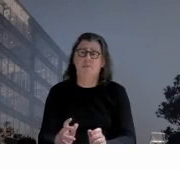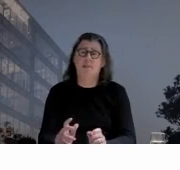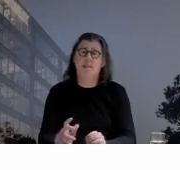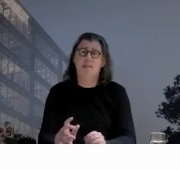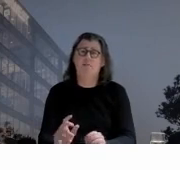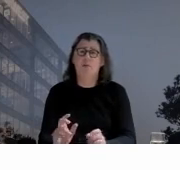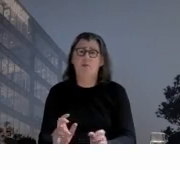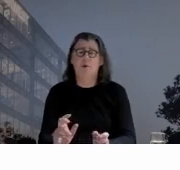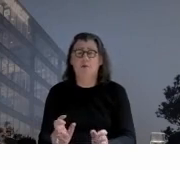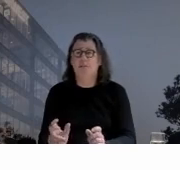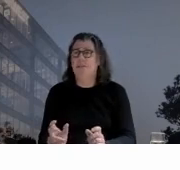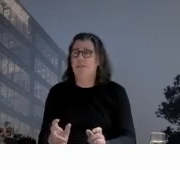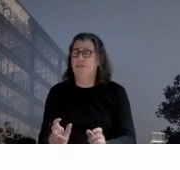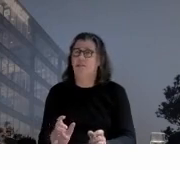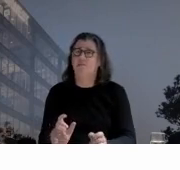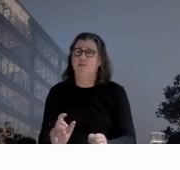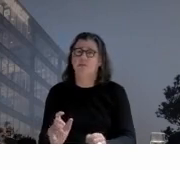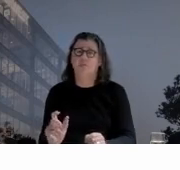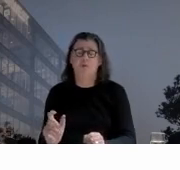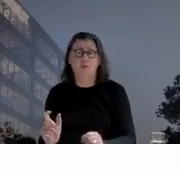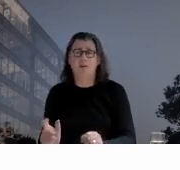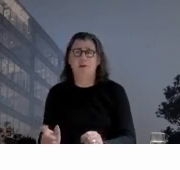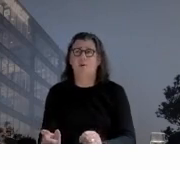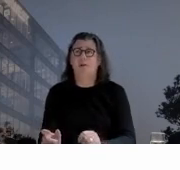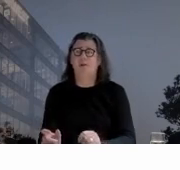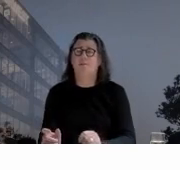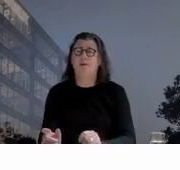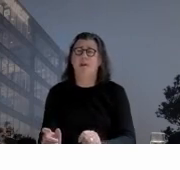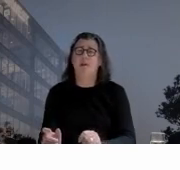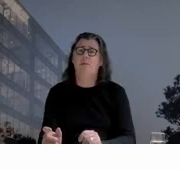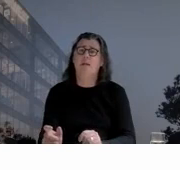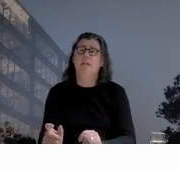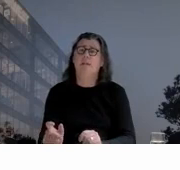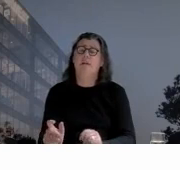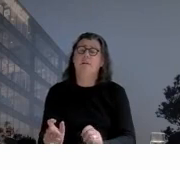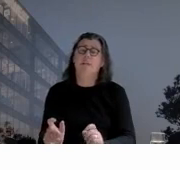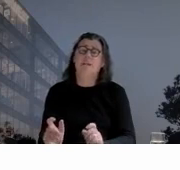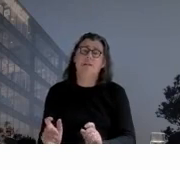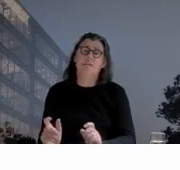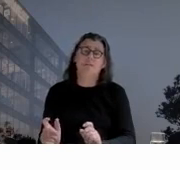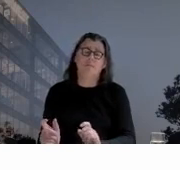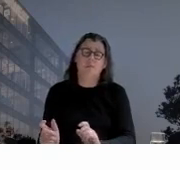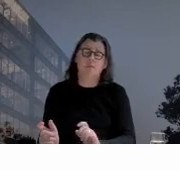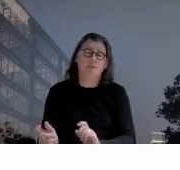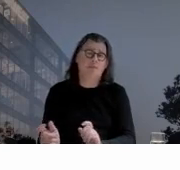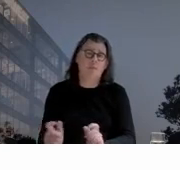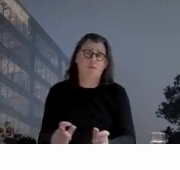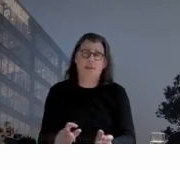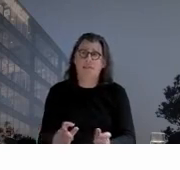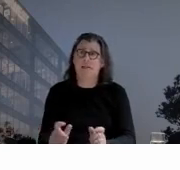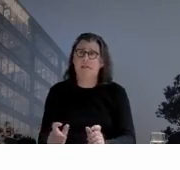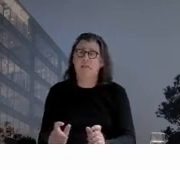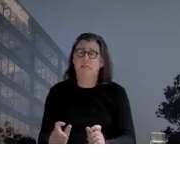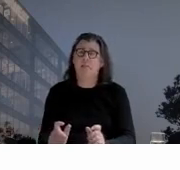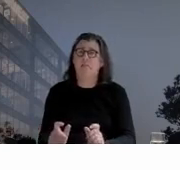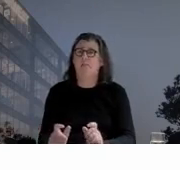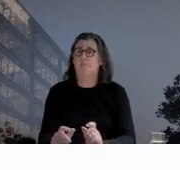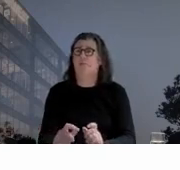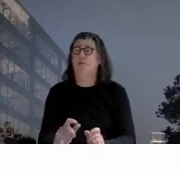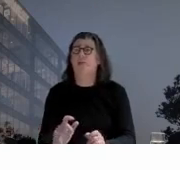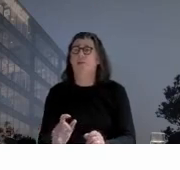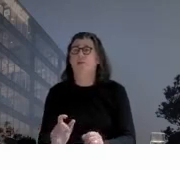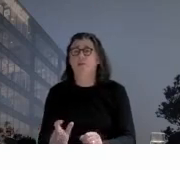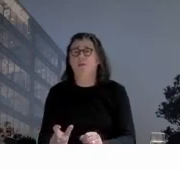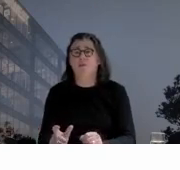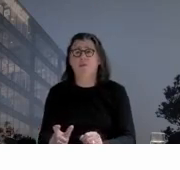the building completely, we worked with the existing structure, but we cut a hole in it for a light well. That gave us the ability to cross-ventilate the building.